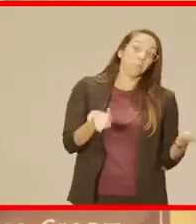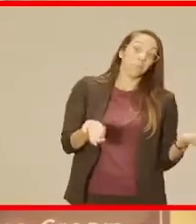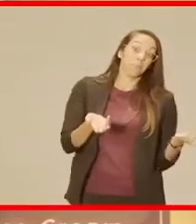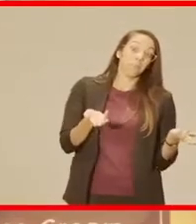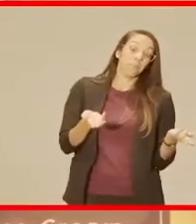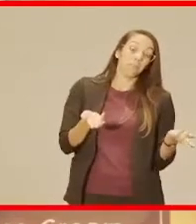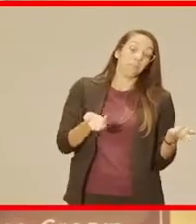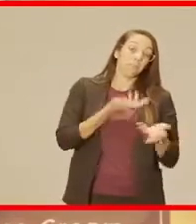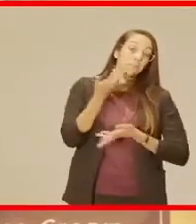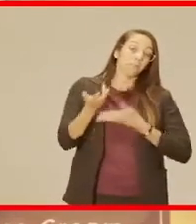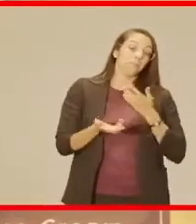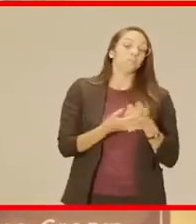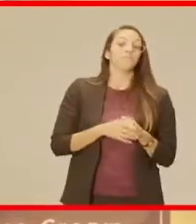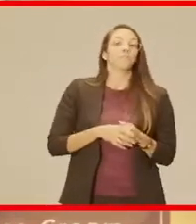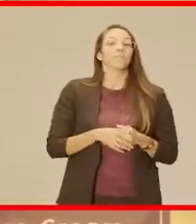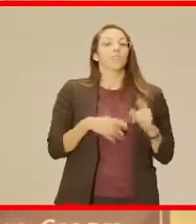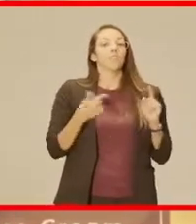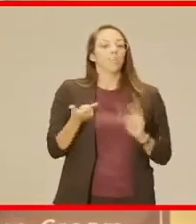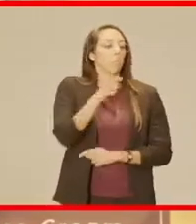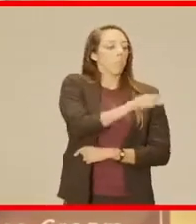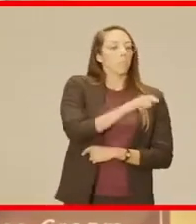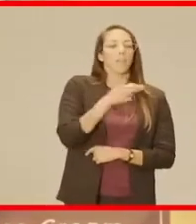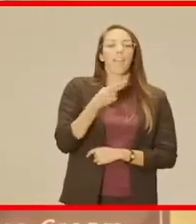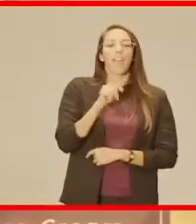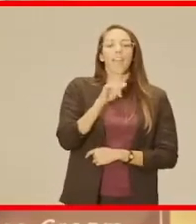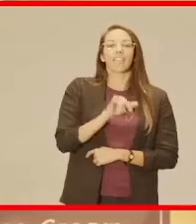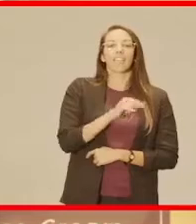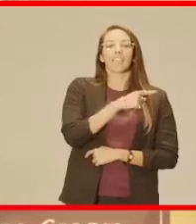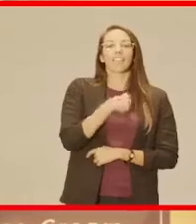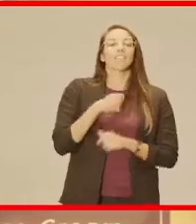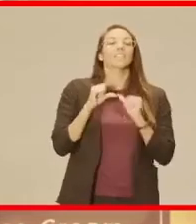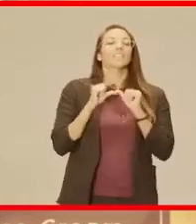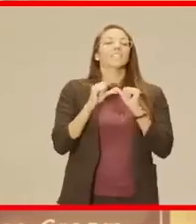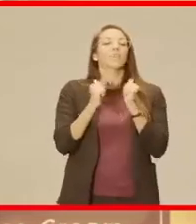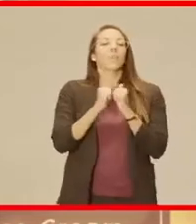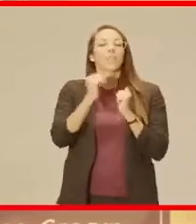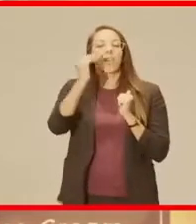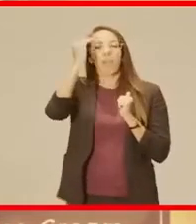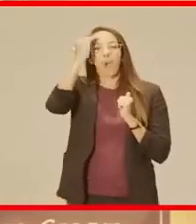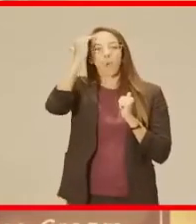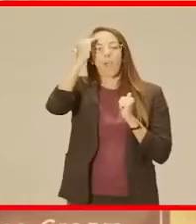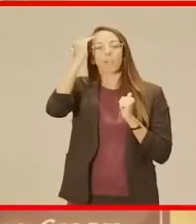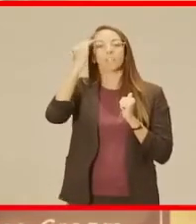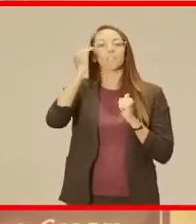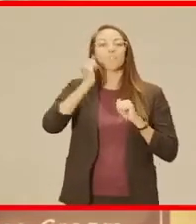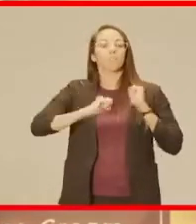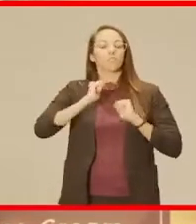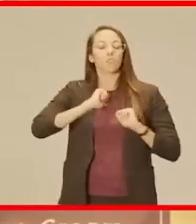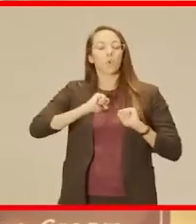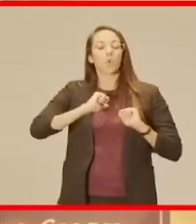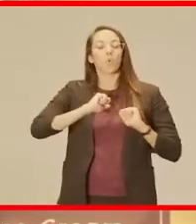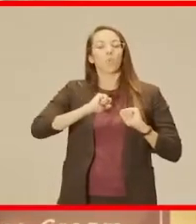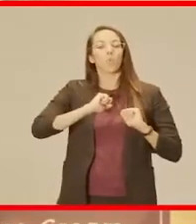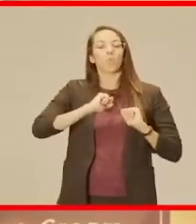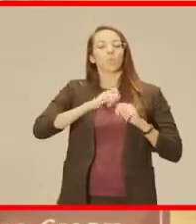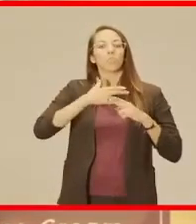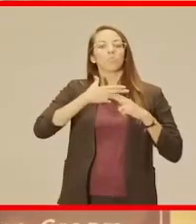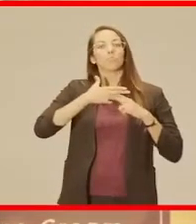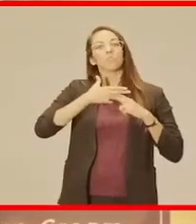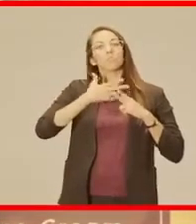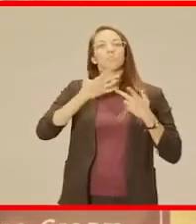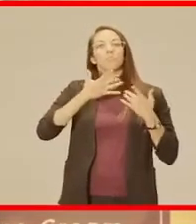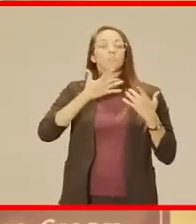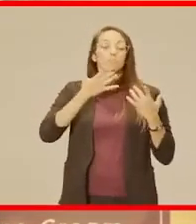And now Haley will continue with awareness from a show that is, technically speaking,